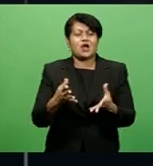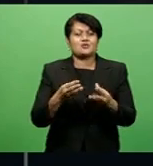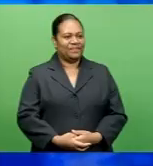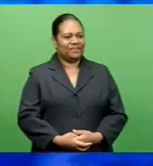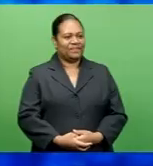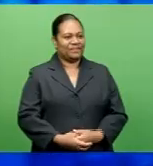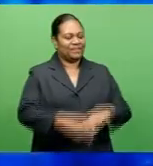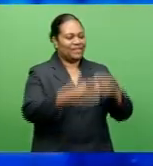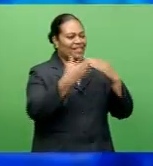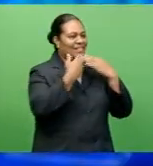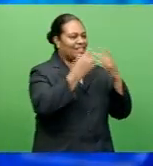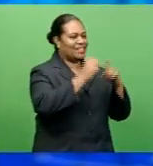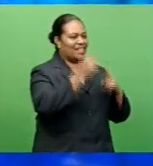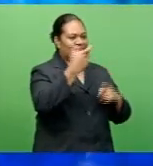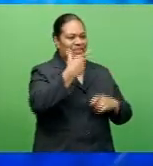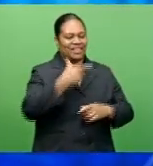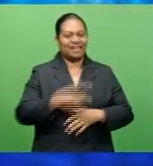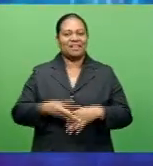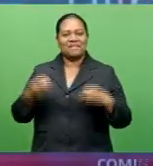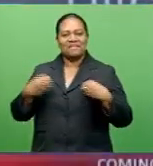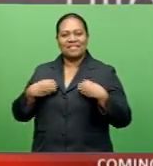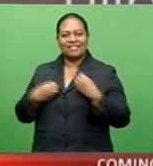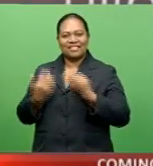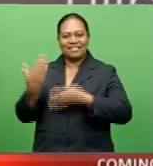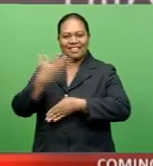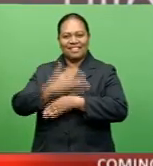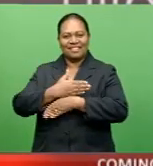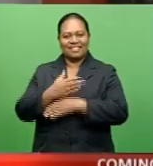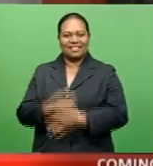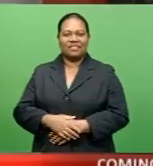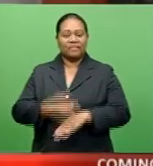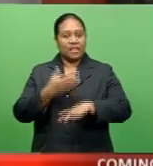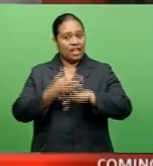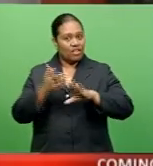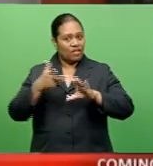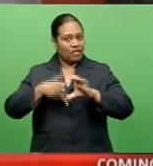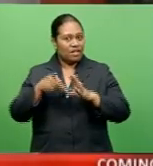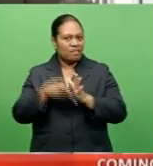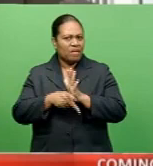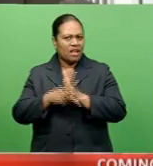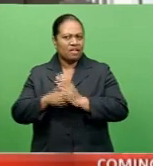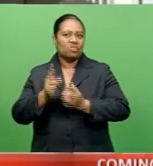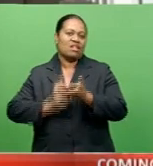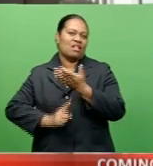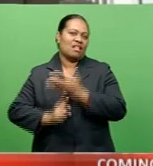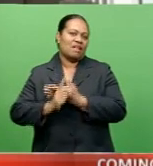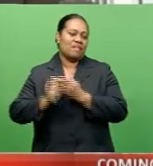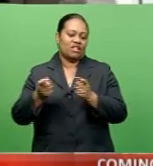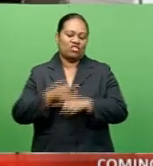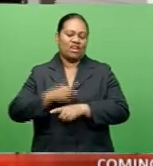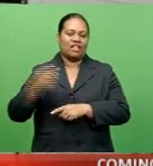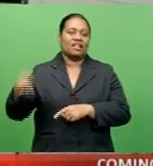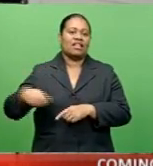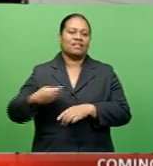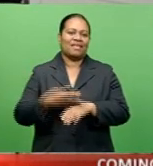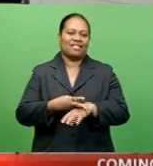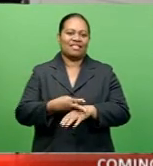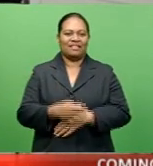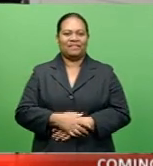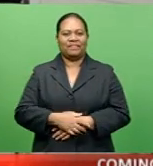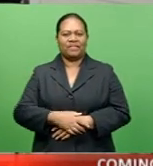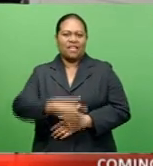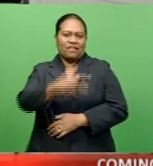Whitney. Thanks, Edwin. Coming up in business tonight, new fuel price in effect next month,